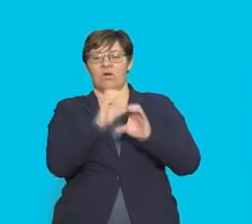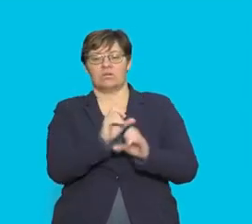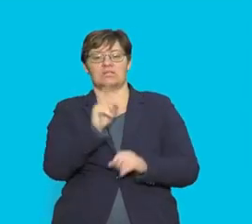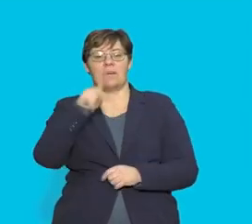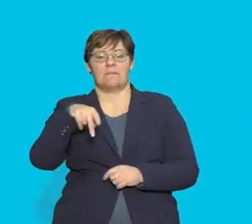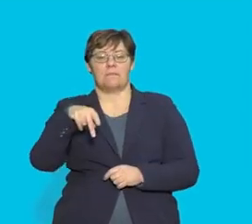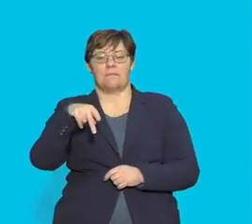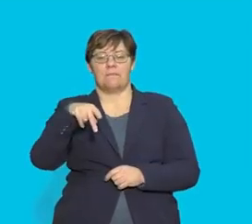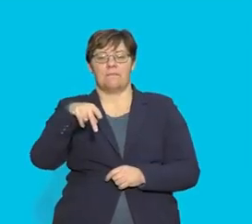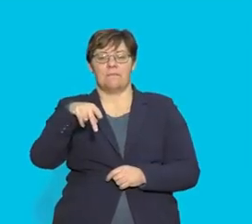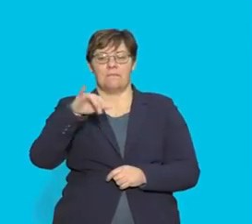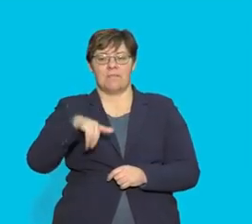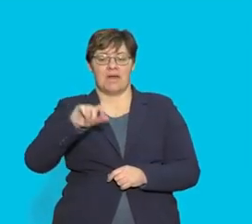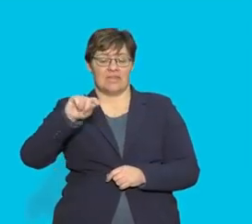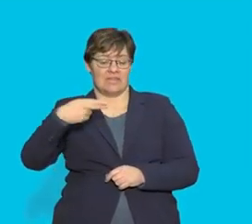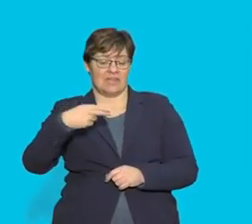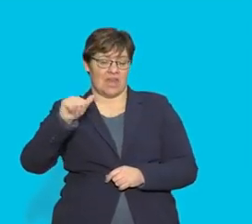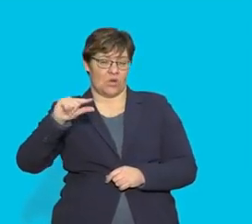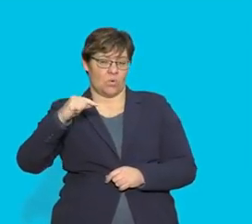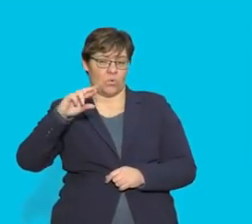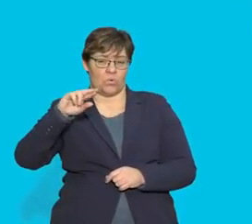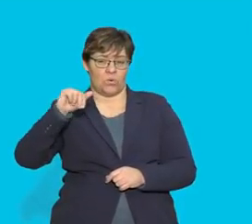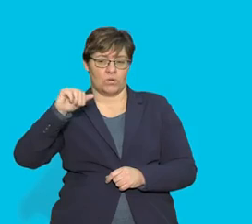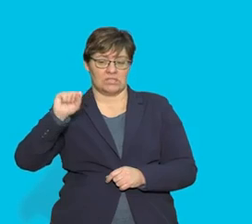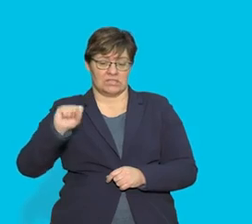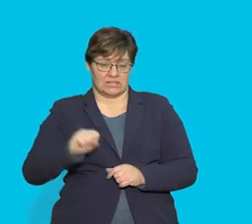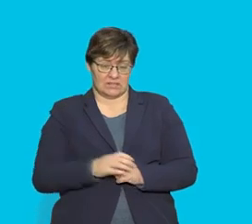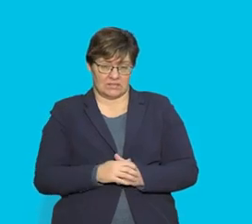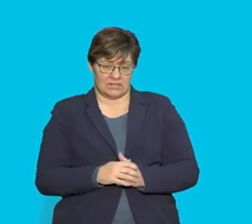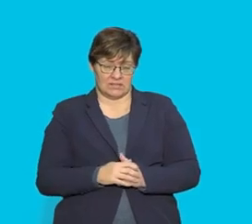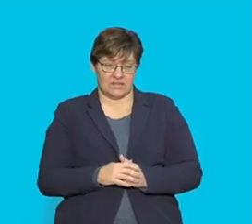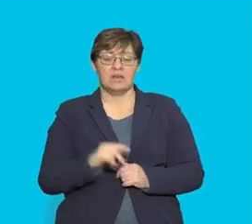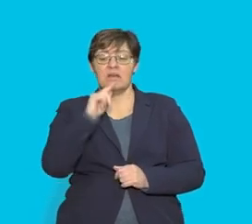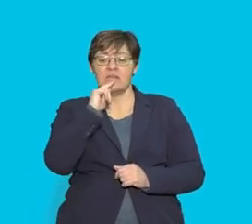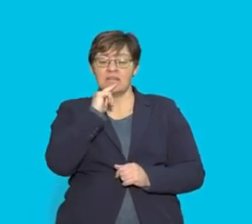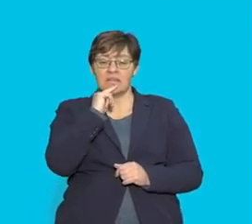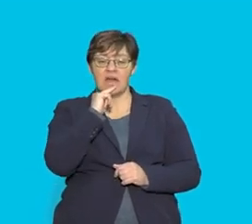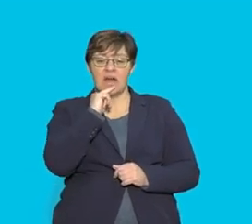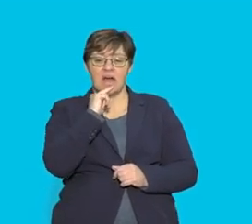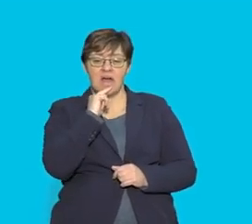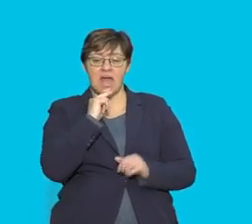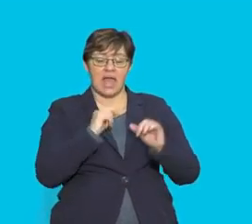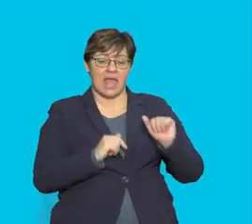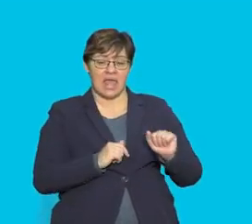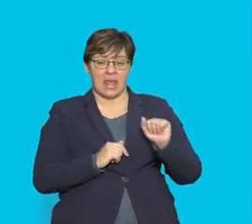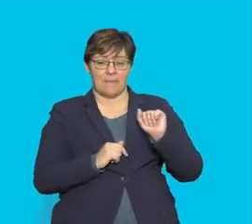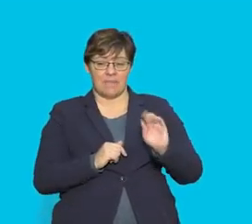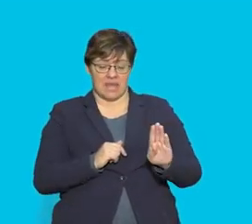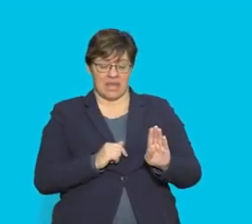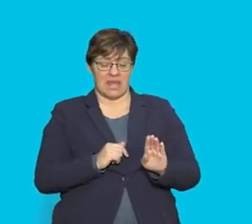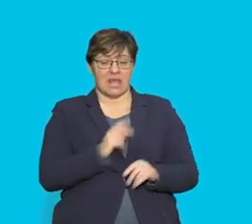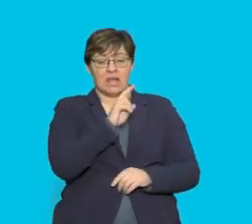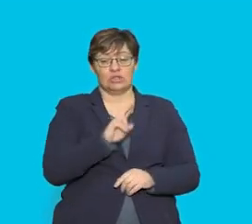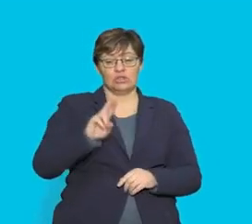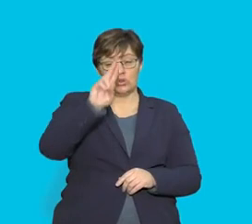to focus on the Pythagoras. Now, the Pythagoras theorem here will say the square of the hypotenuse side